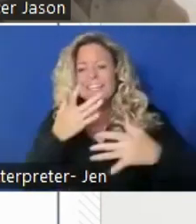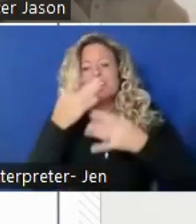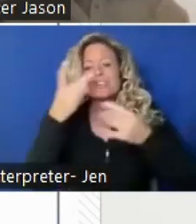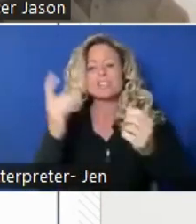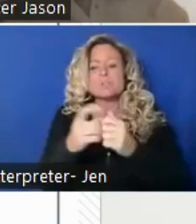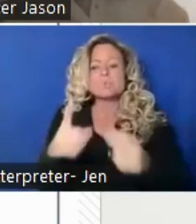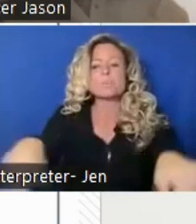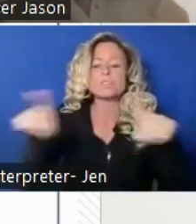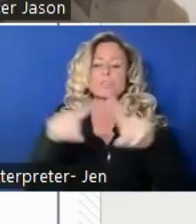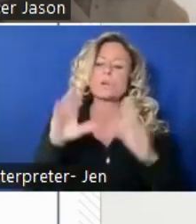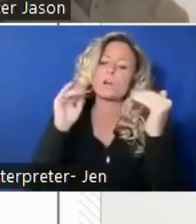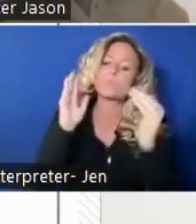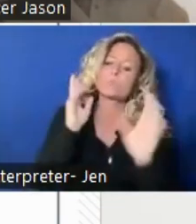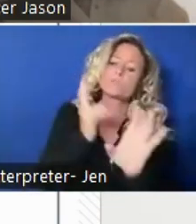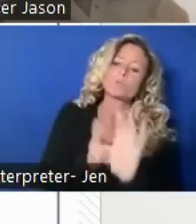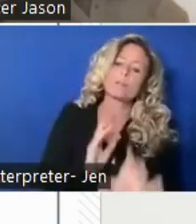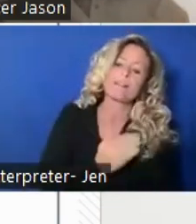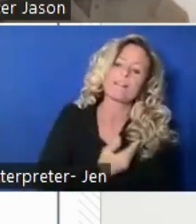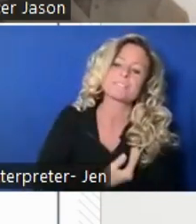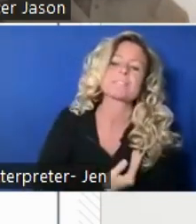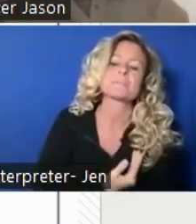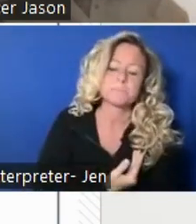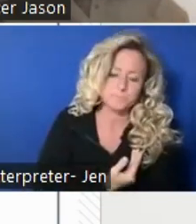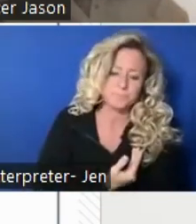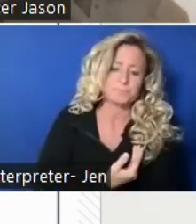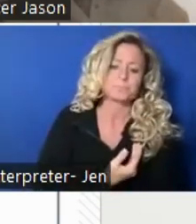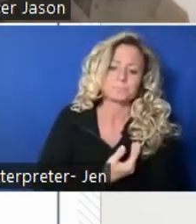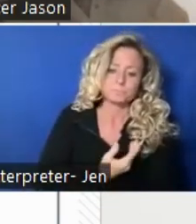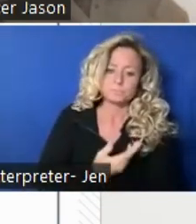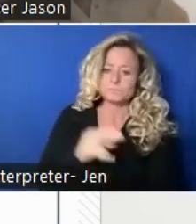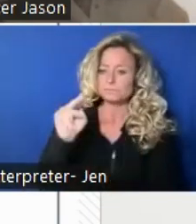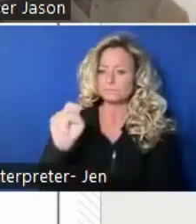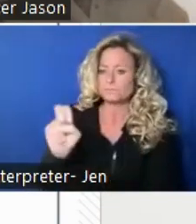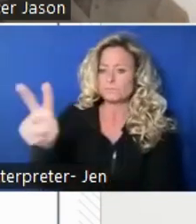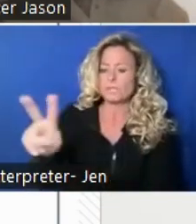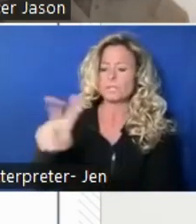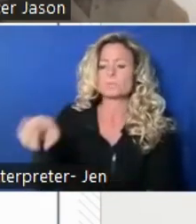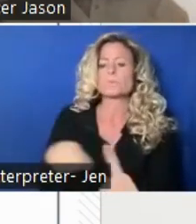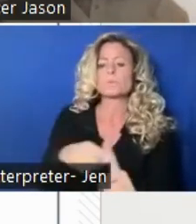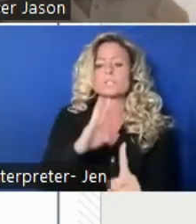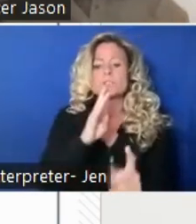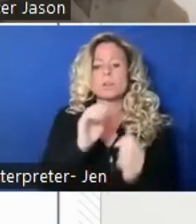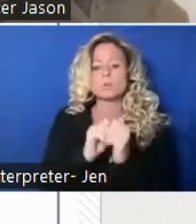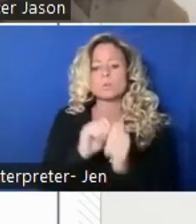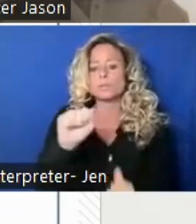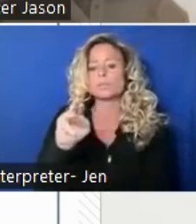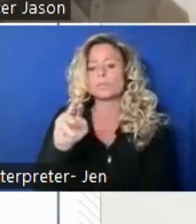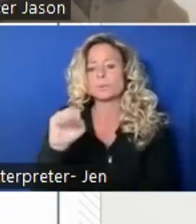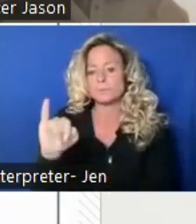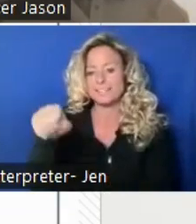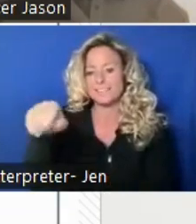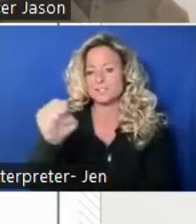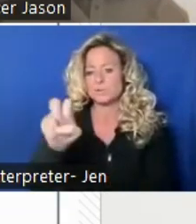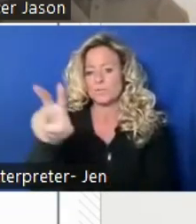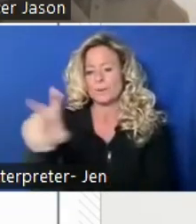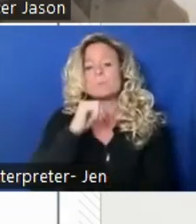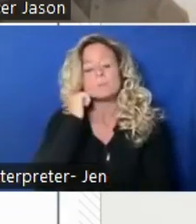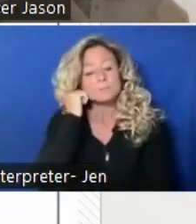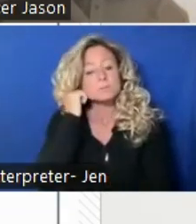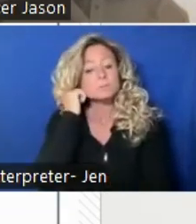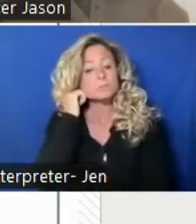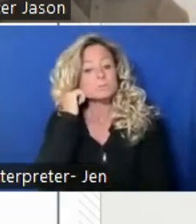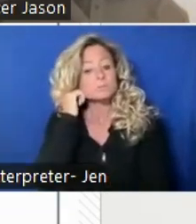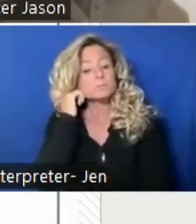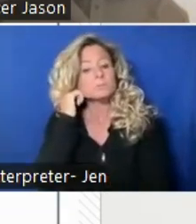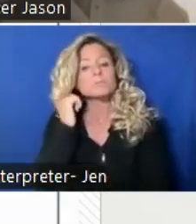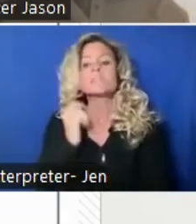you, because I hope you'll join us in November when we talk to Amit. That'll be a really cool conversation, sort of